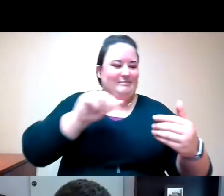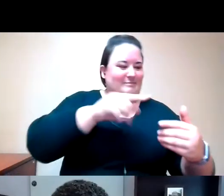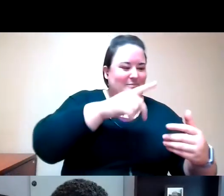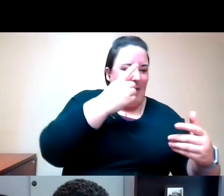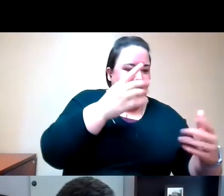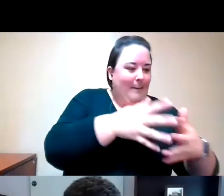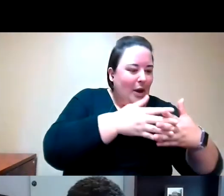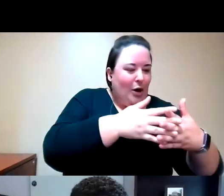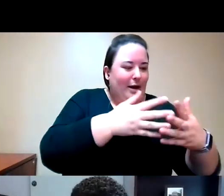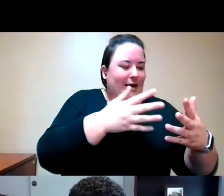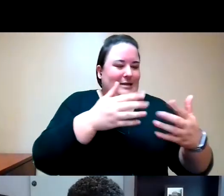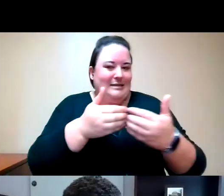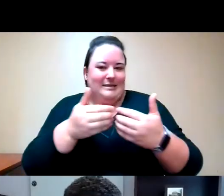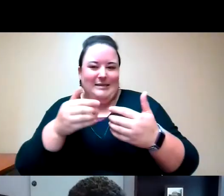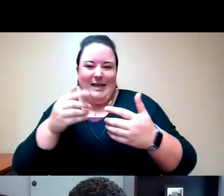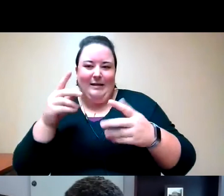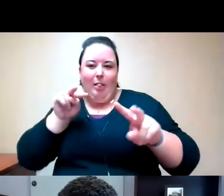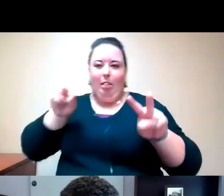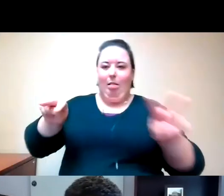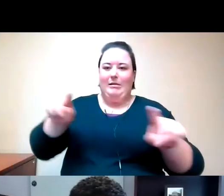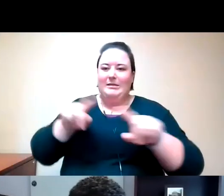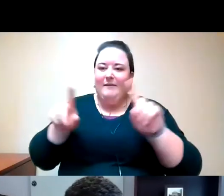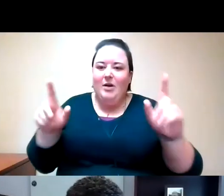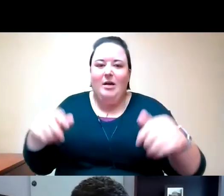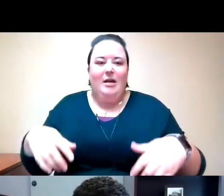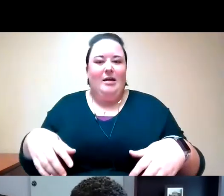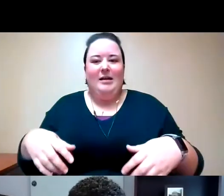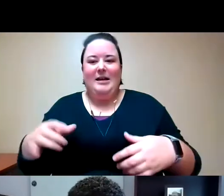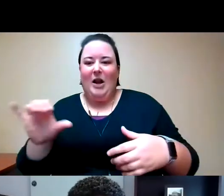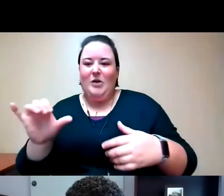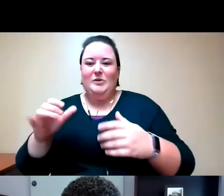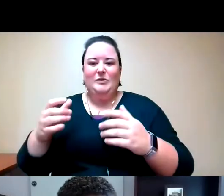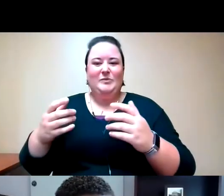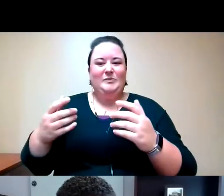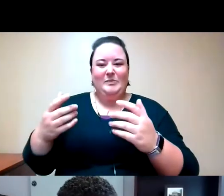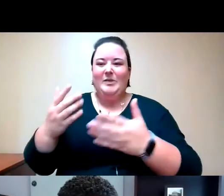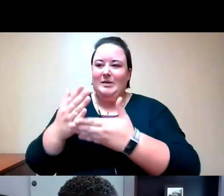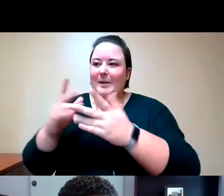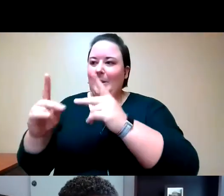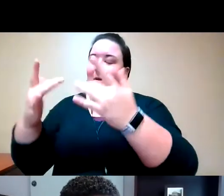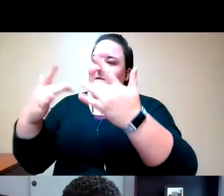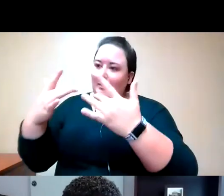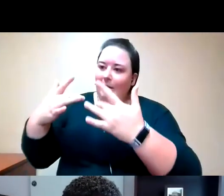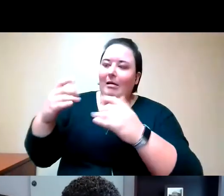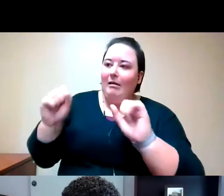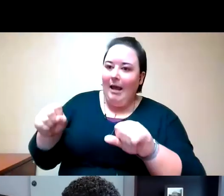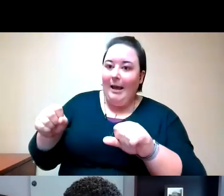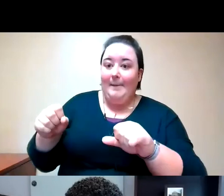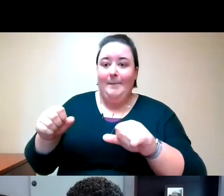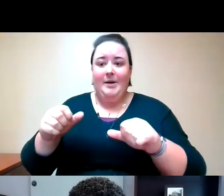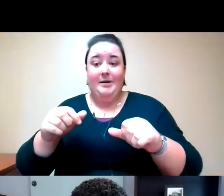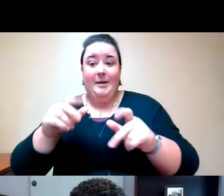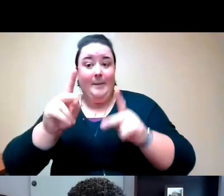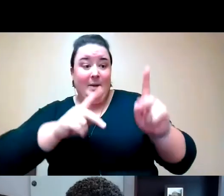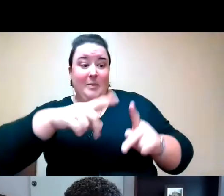a visible physical disability that I think sometimes people can empathize and sympathize, but that individuals with invisible disabilities don't get that